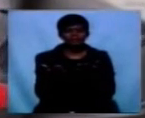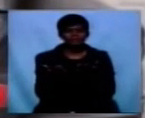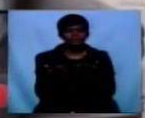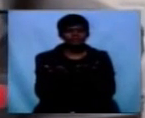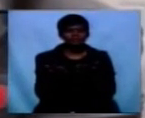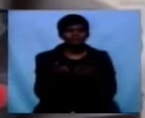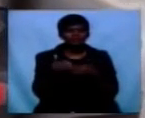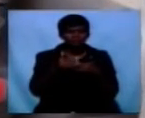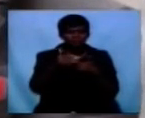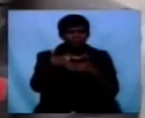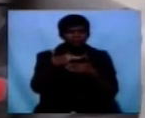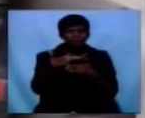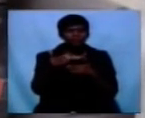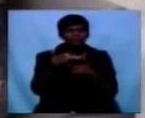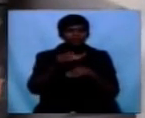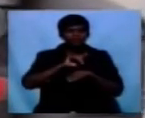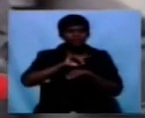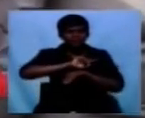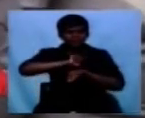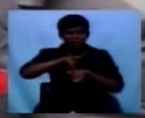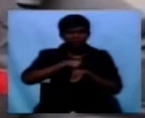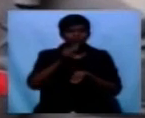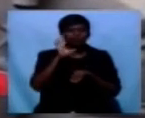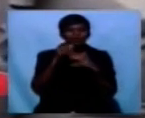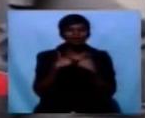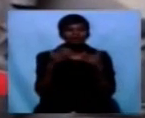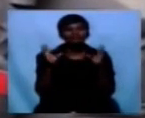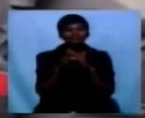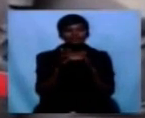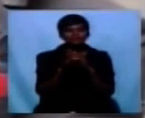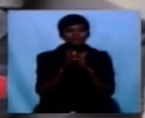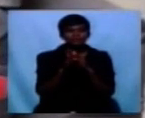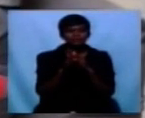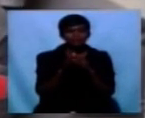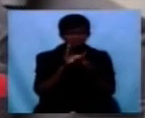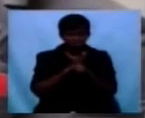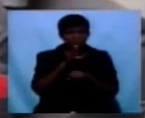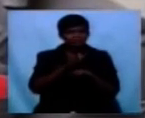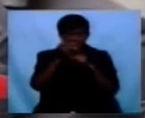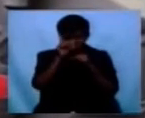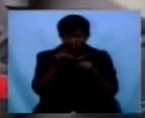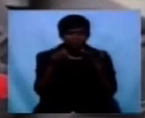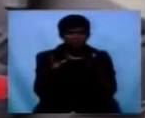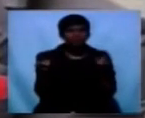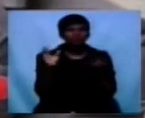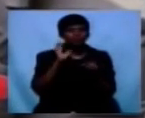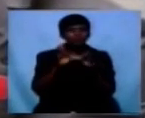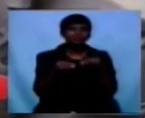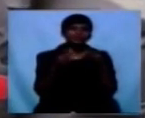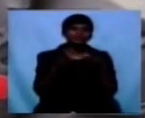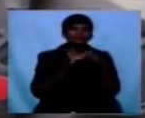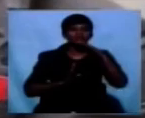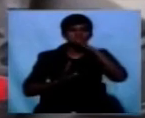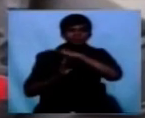in the next few minutes or hours, we are going to have that meeting. Once we decide, and we shall give benchmarks to